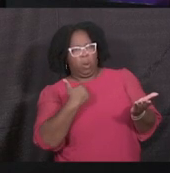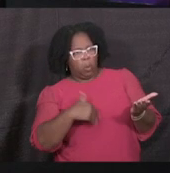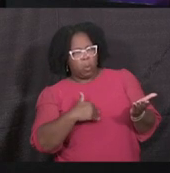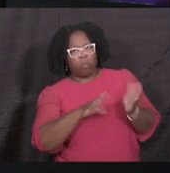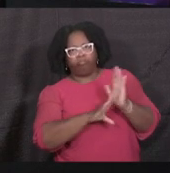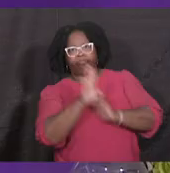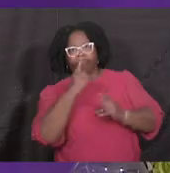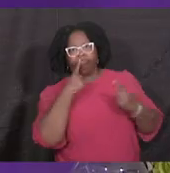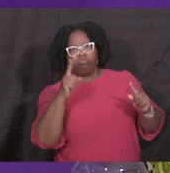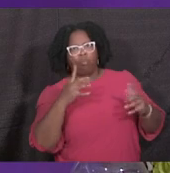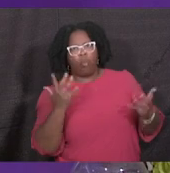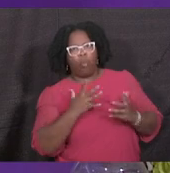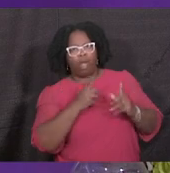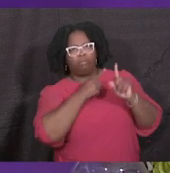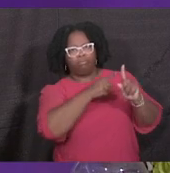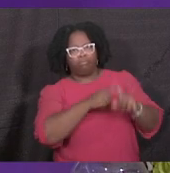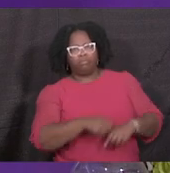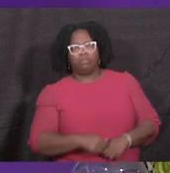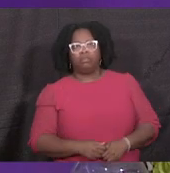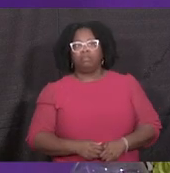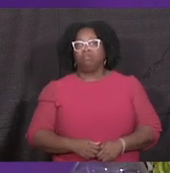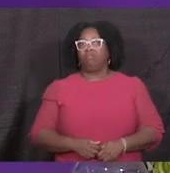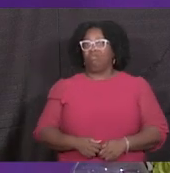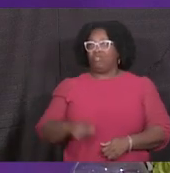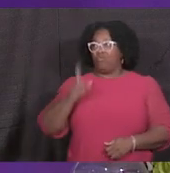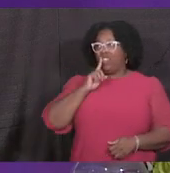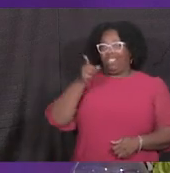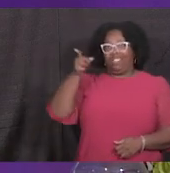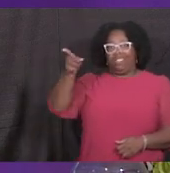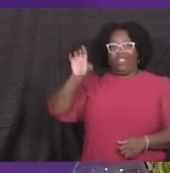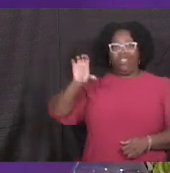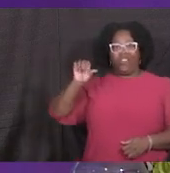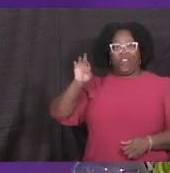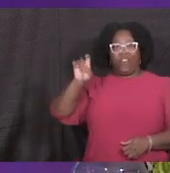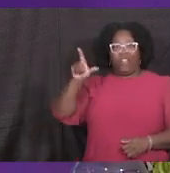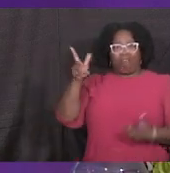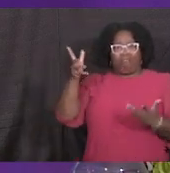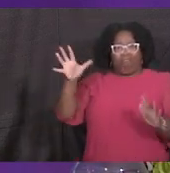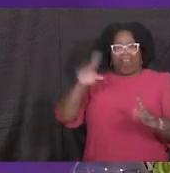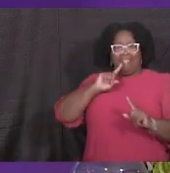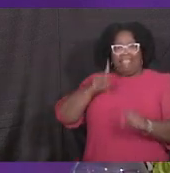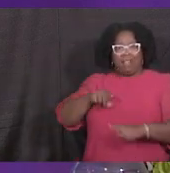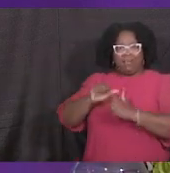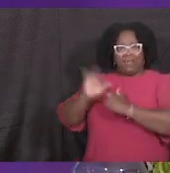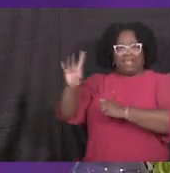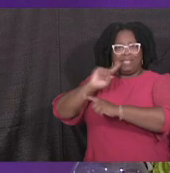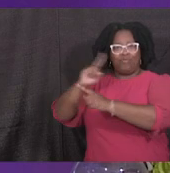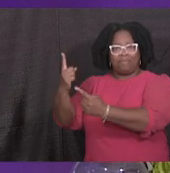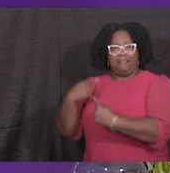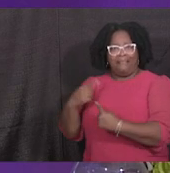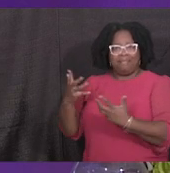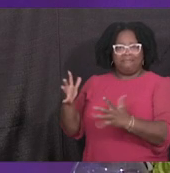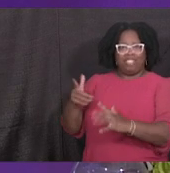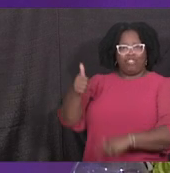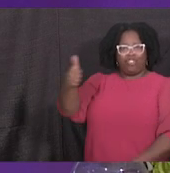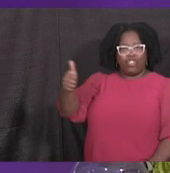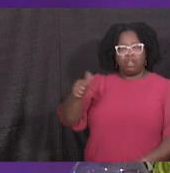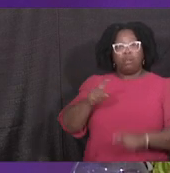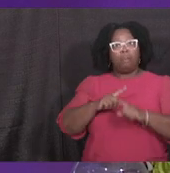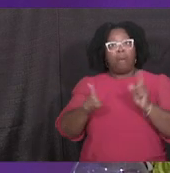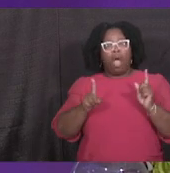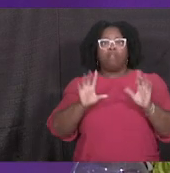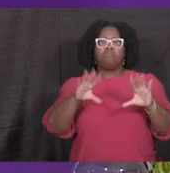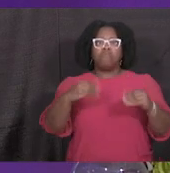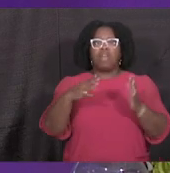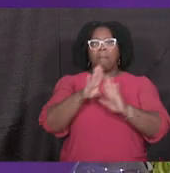working? Yeah, and honestly, Carl has probably answered most of that in his responses. But yeah, so just to give you guys some